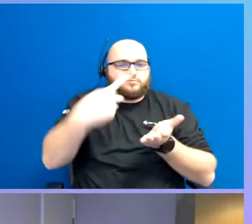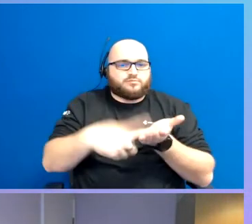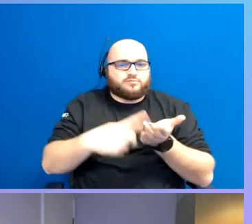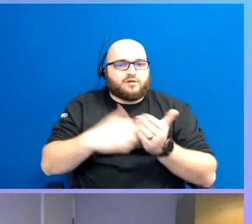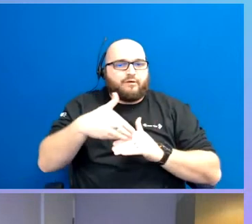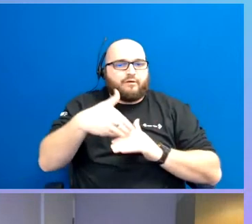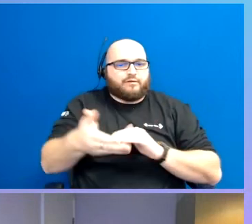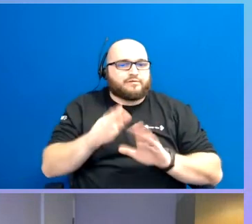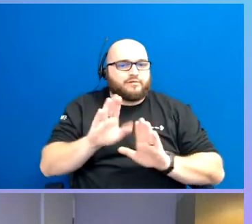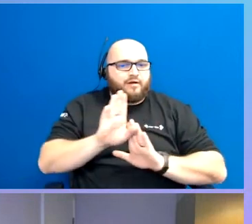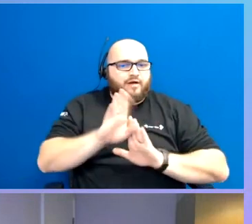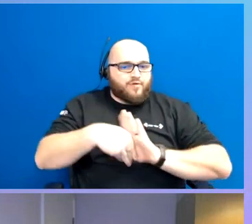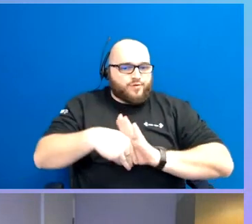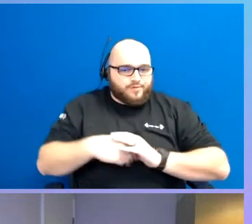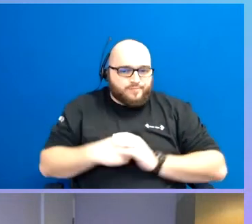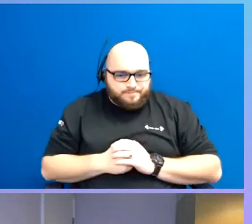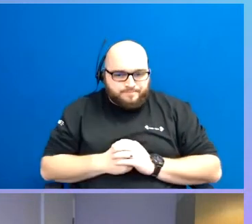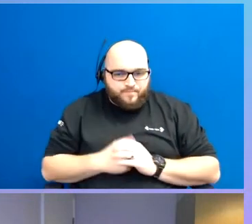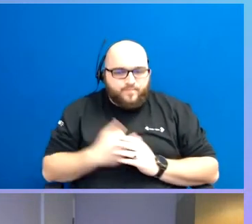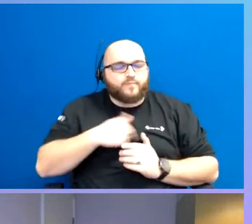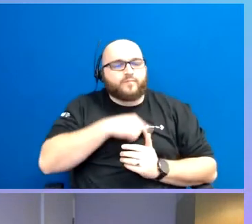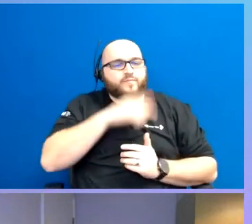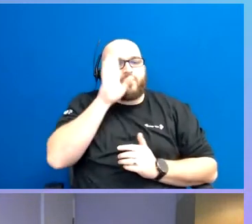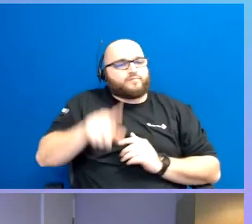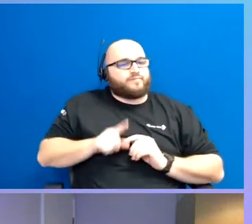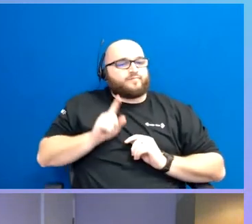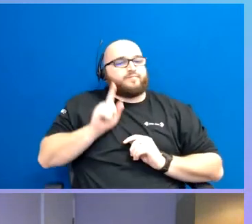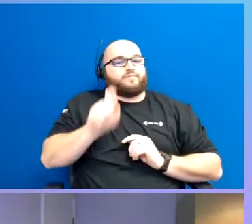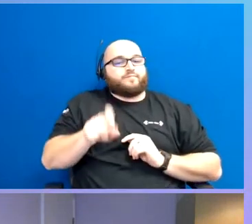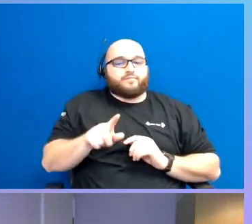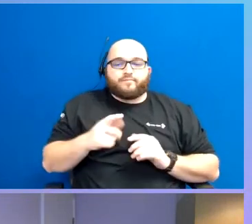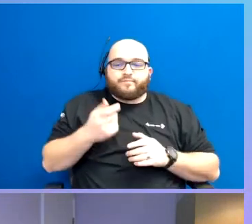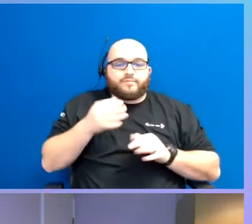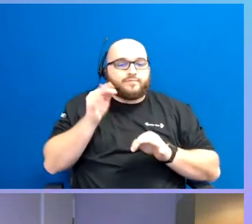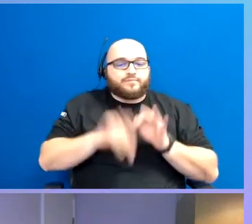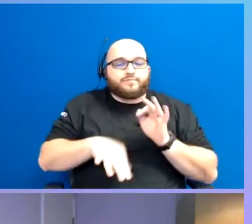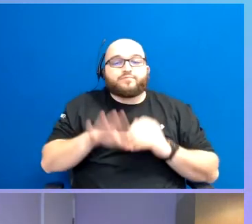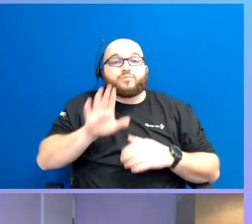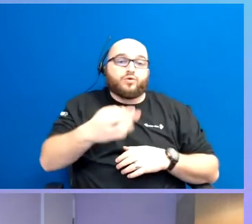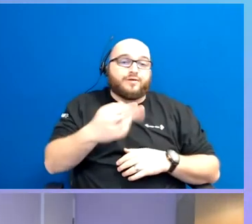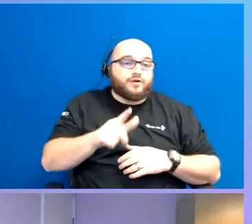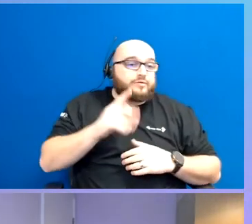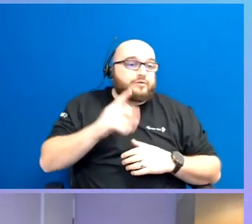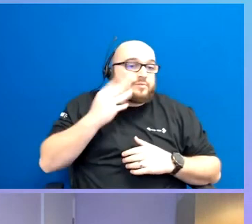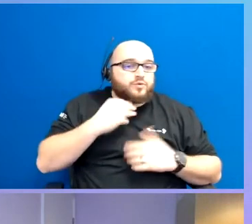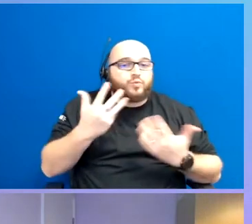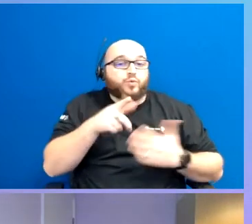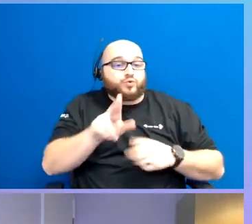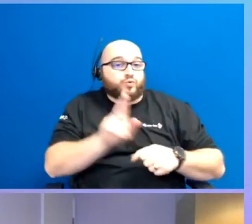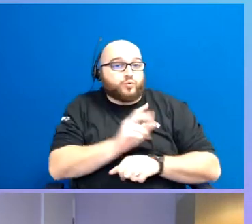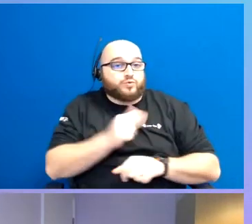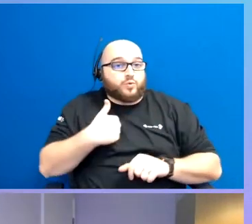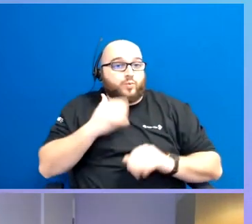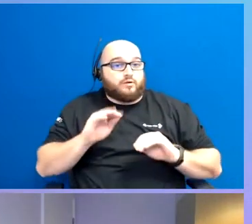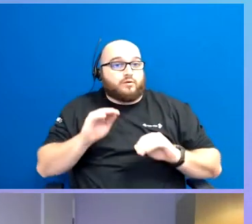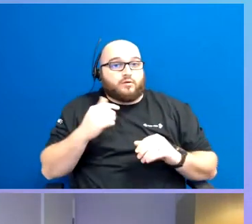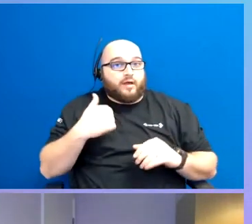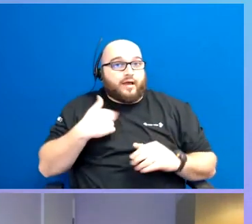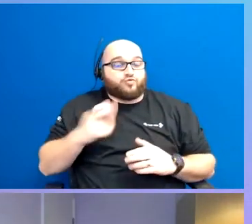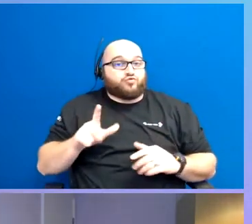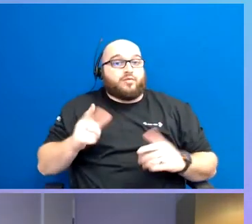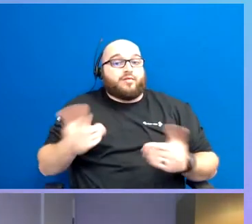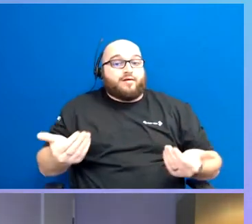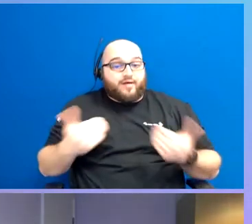hour. We're just going to be asking about your HL experience, like what products you use, a little bit about